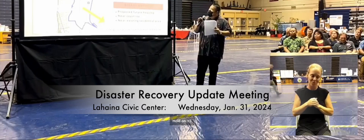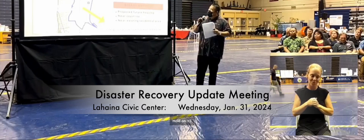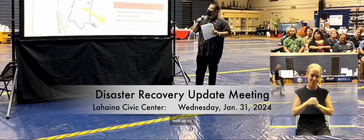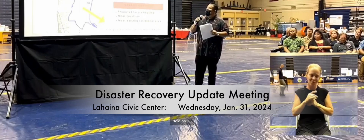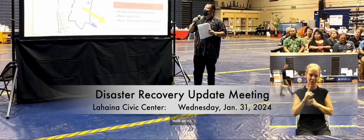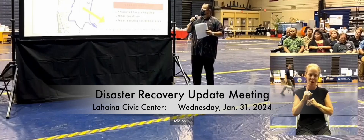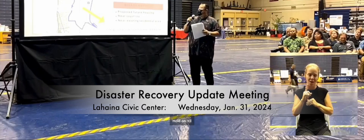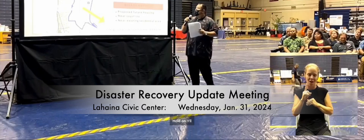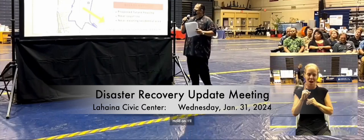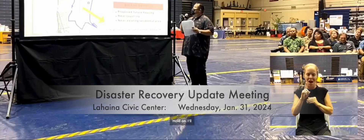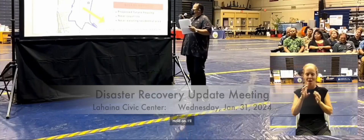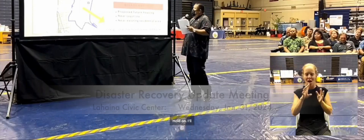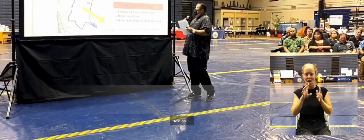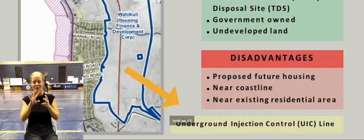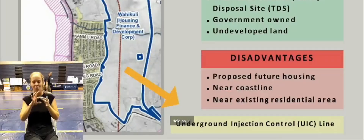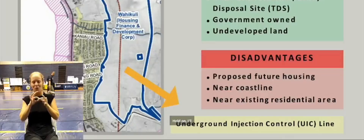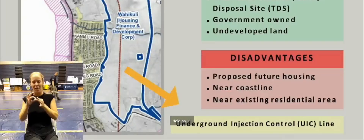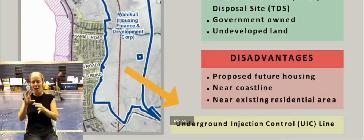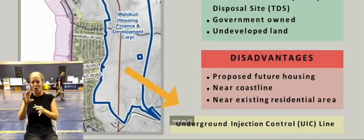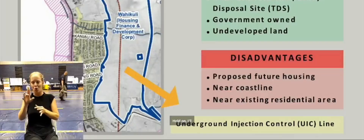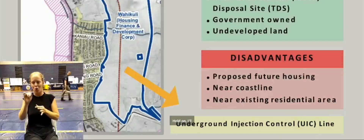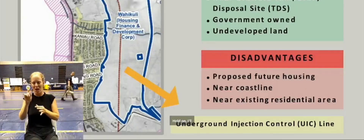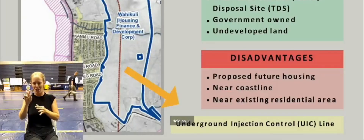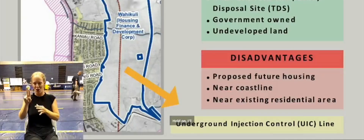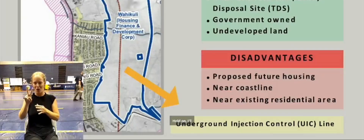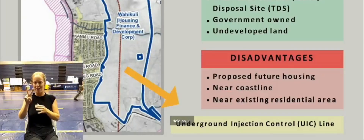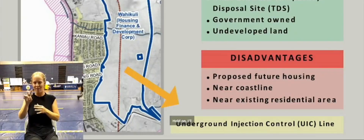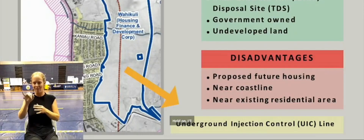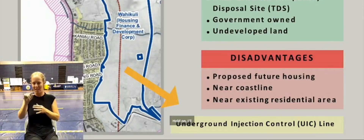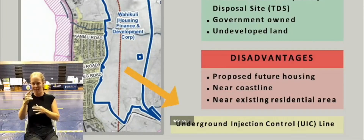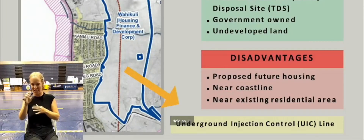I'll wait till we get to Crater Village. So Waikuli.